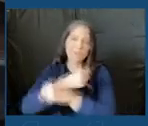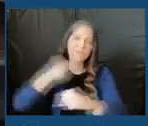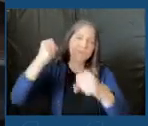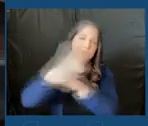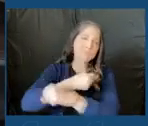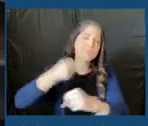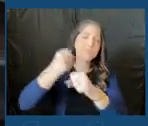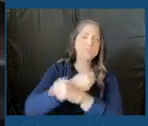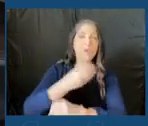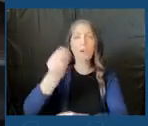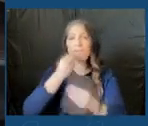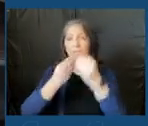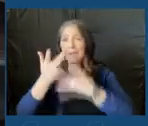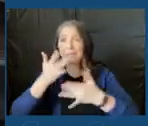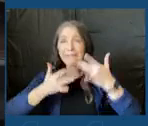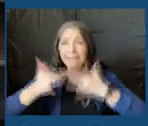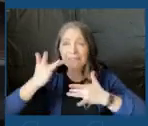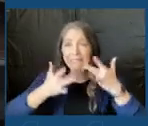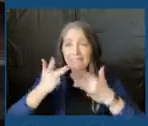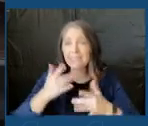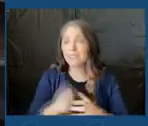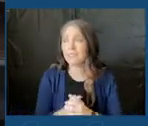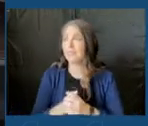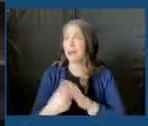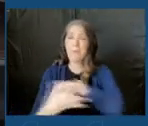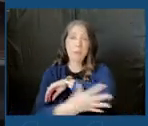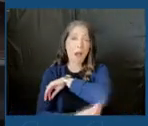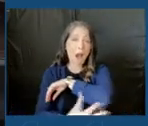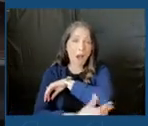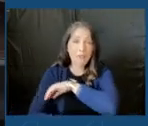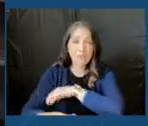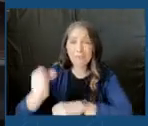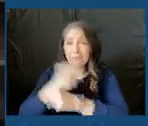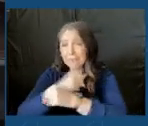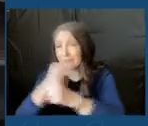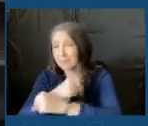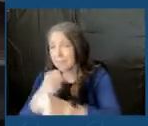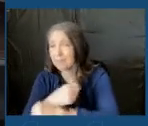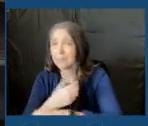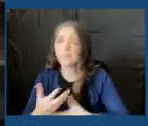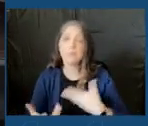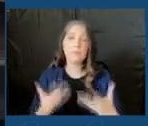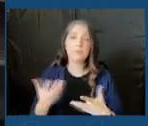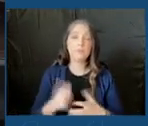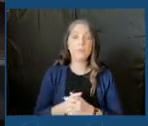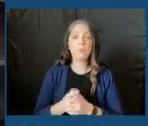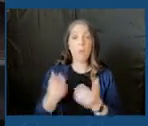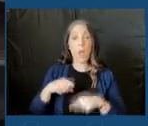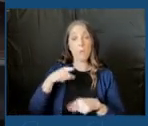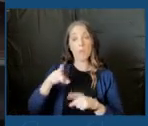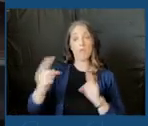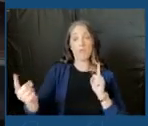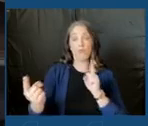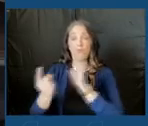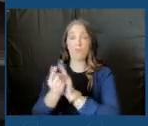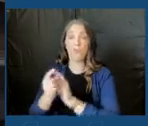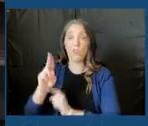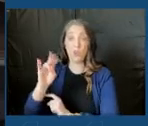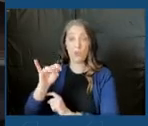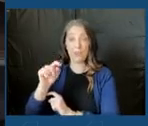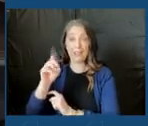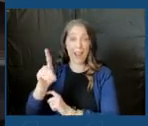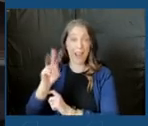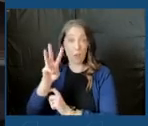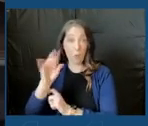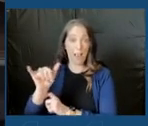our communities. They've been fighting poverty, and so when you walk in the room with the United Way, you're walking in with the A-team.